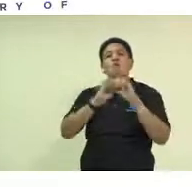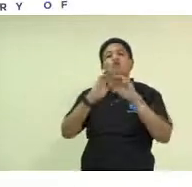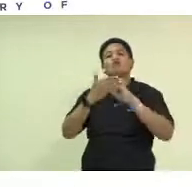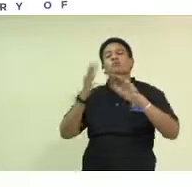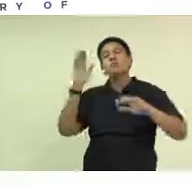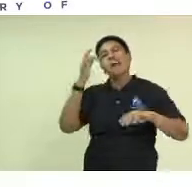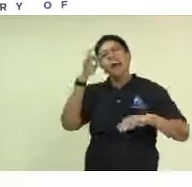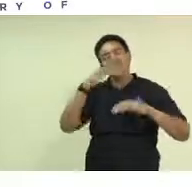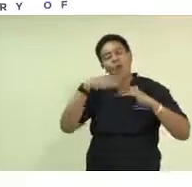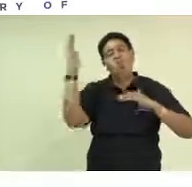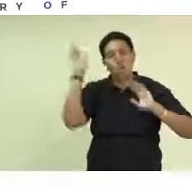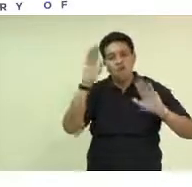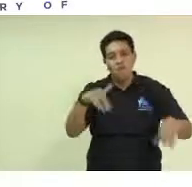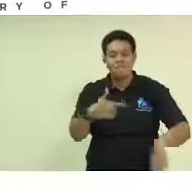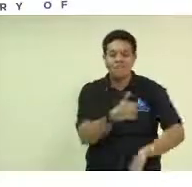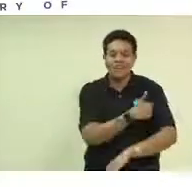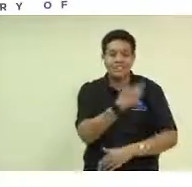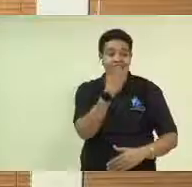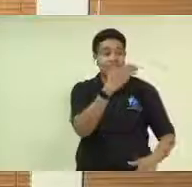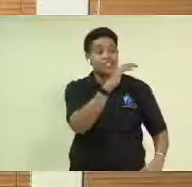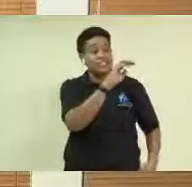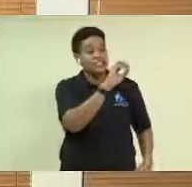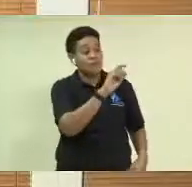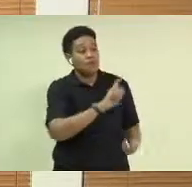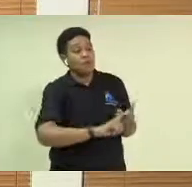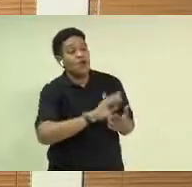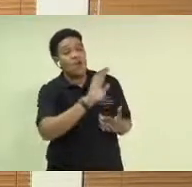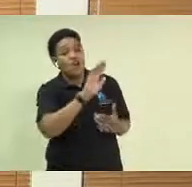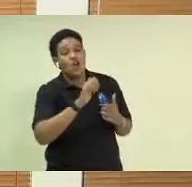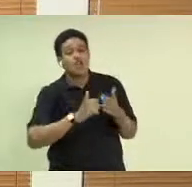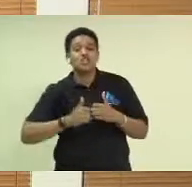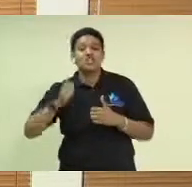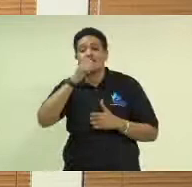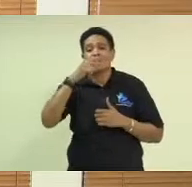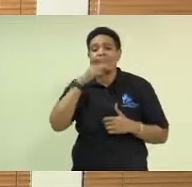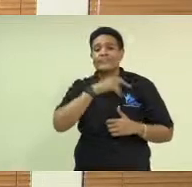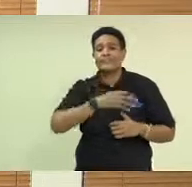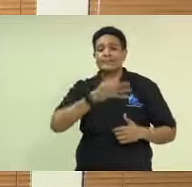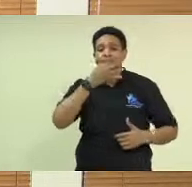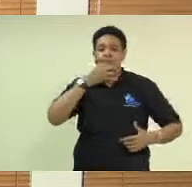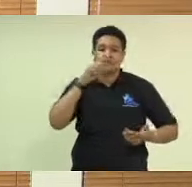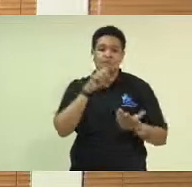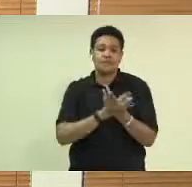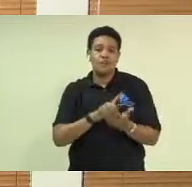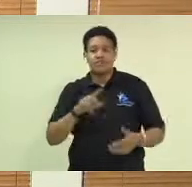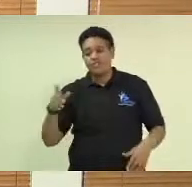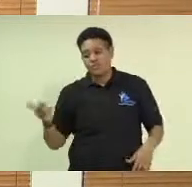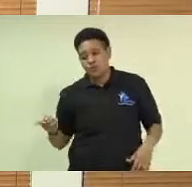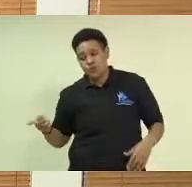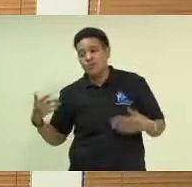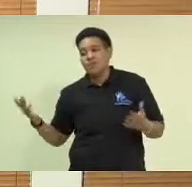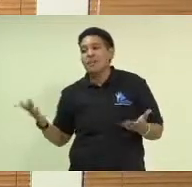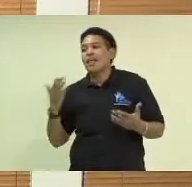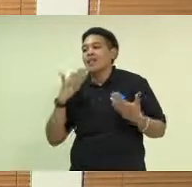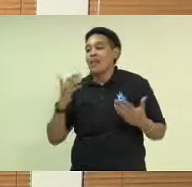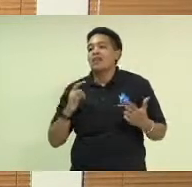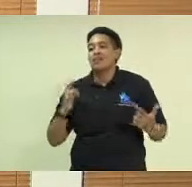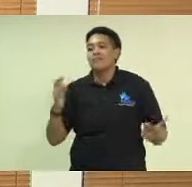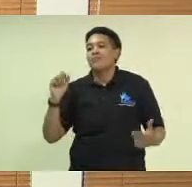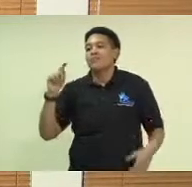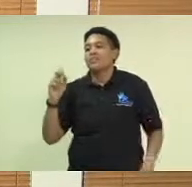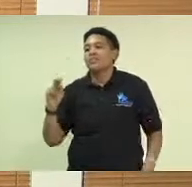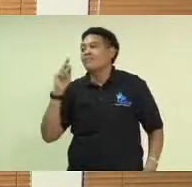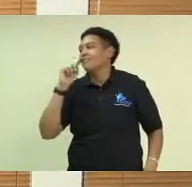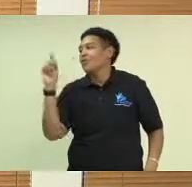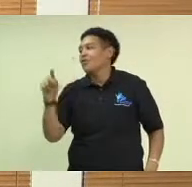Thanks to those who presented, the CMO and our chief epidemiologist. And the floor is now open to you, Stephen, for